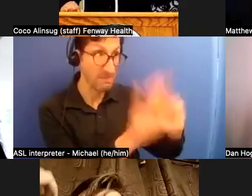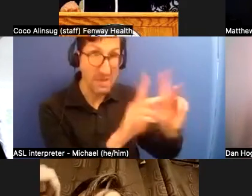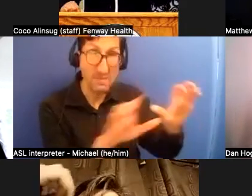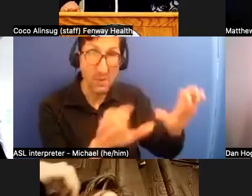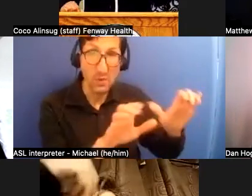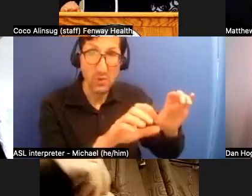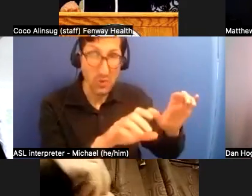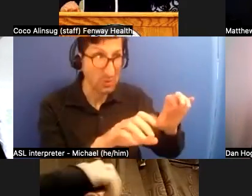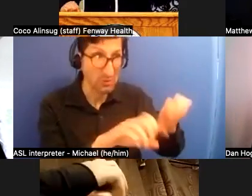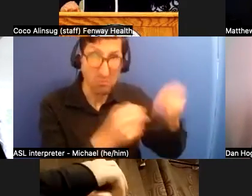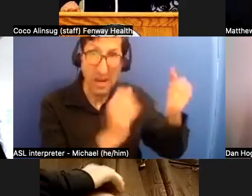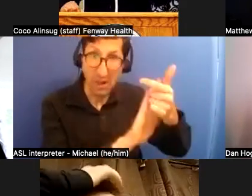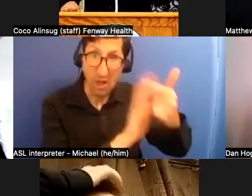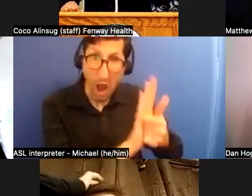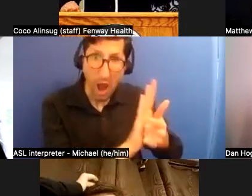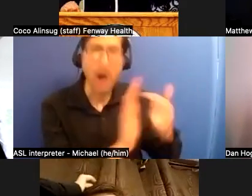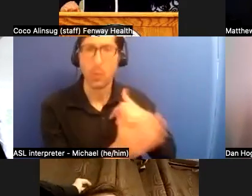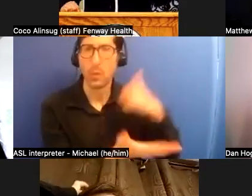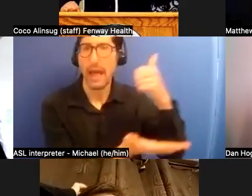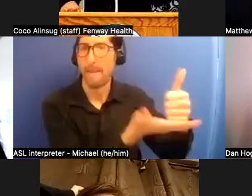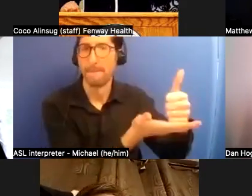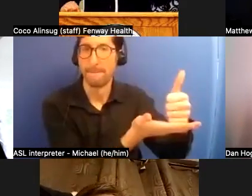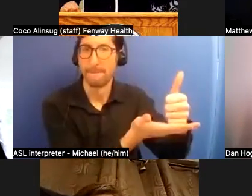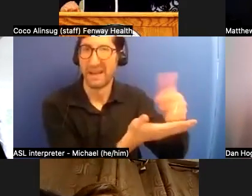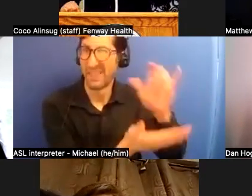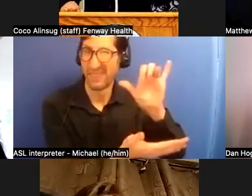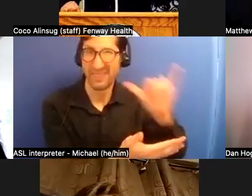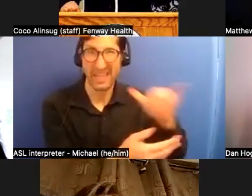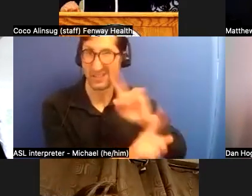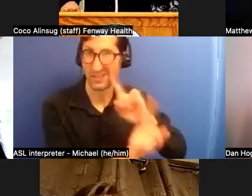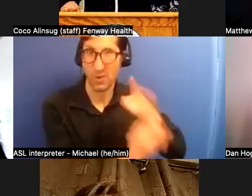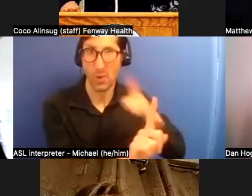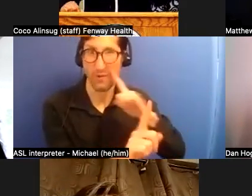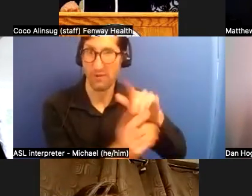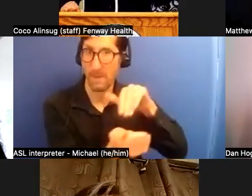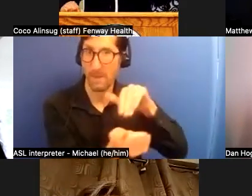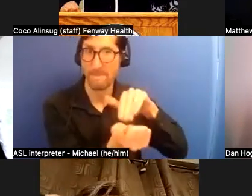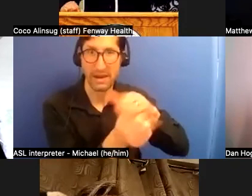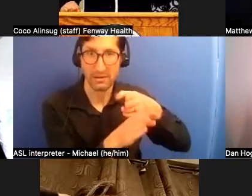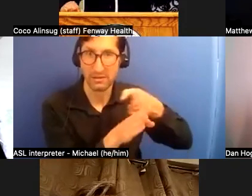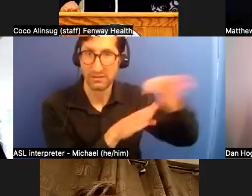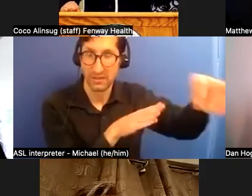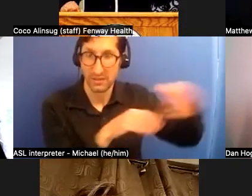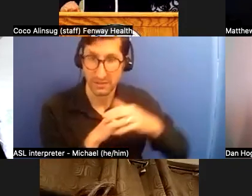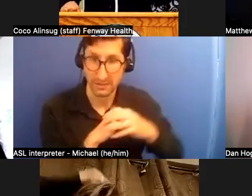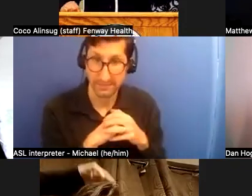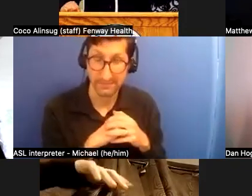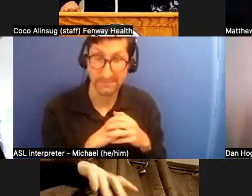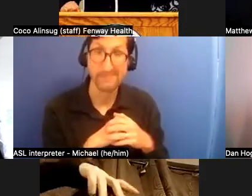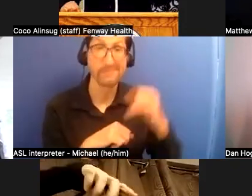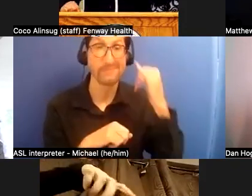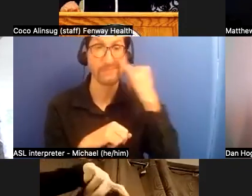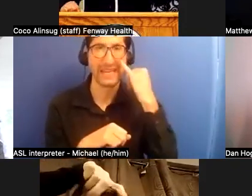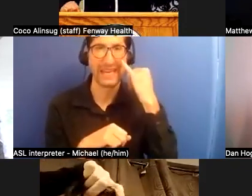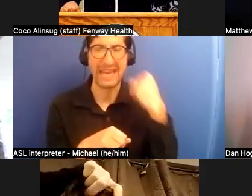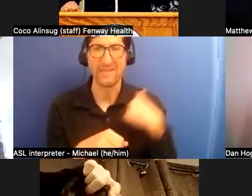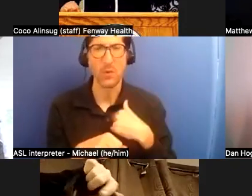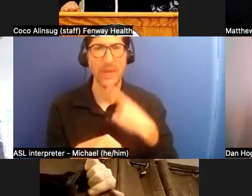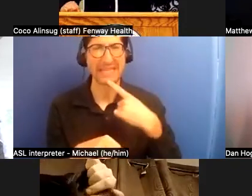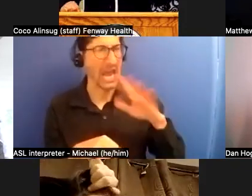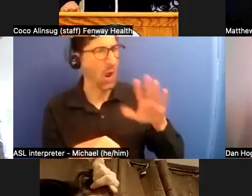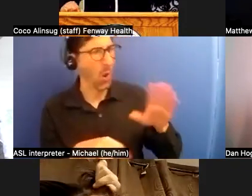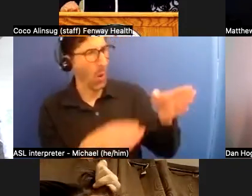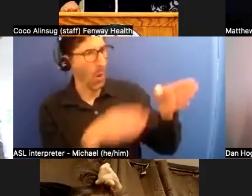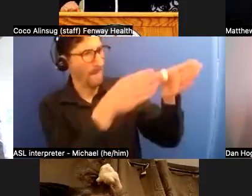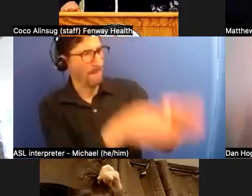medical providers. And I think that if you're going to center this entire discussion around this idea that we can't help because things